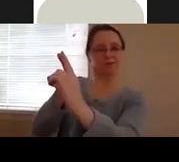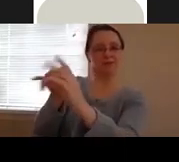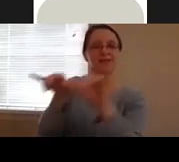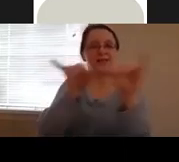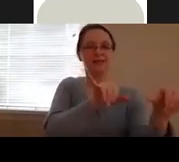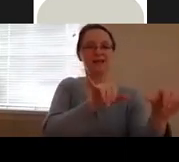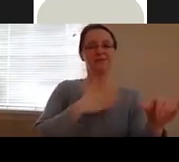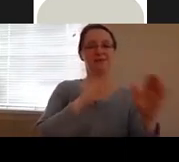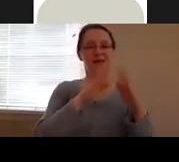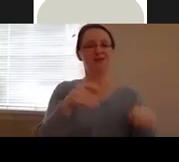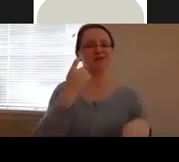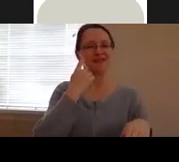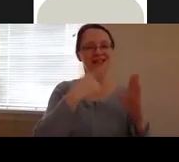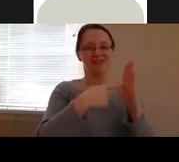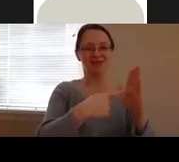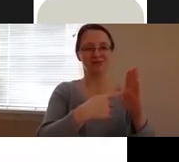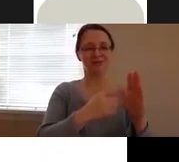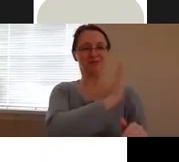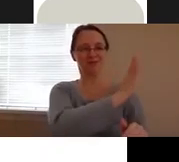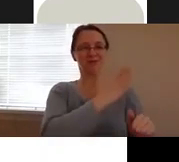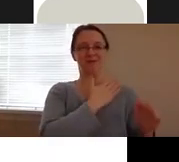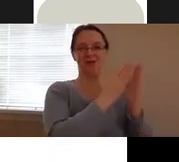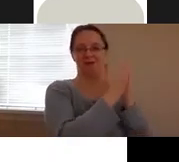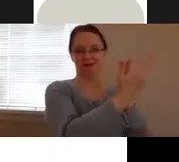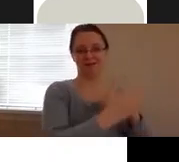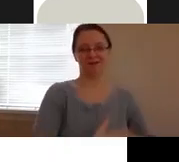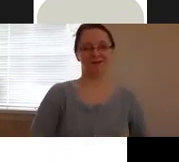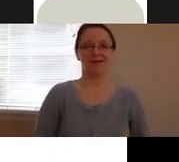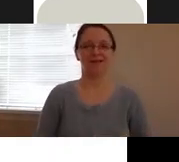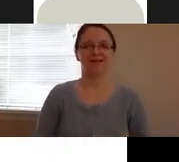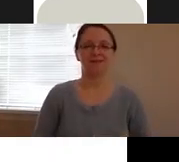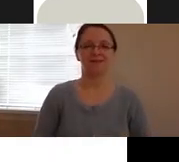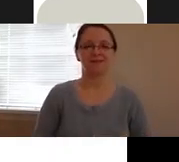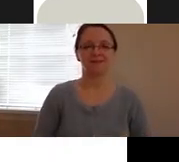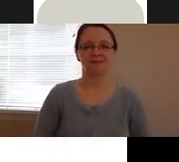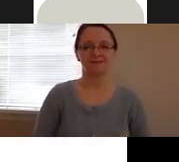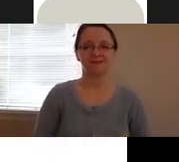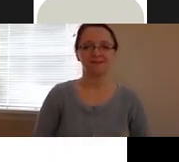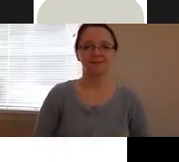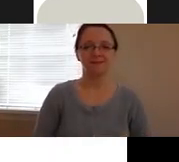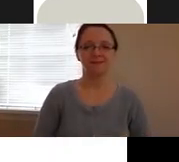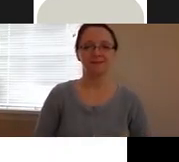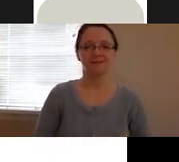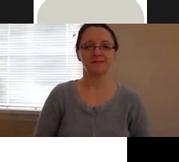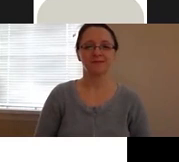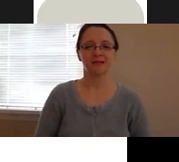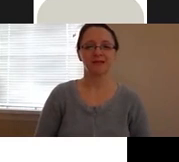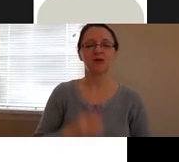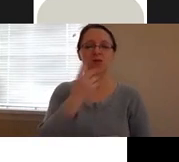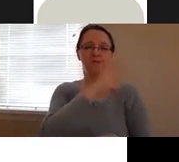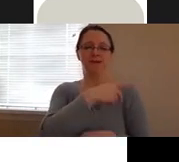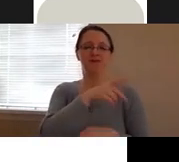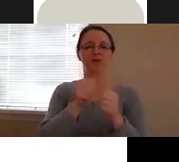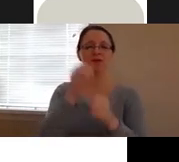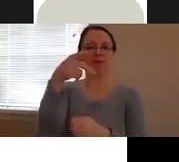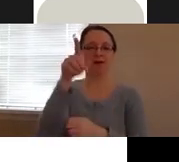I showed you at the beginning in my home. And just using this device, we deployed it here. There is a Parkinson patient,